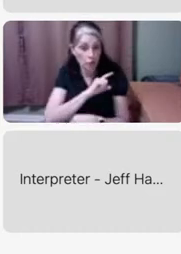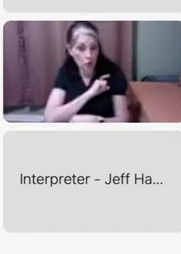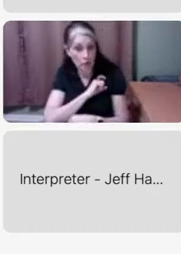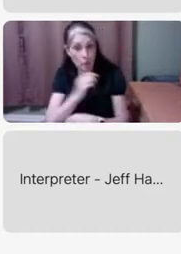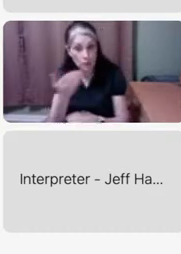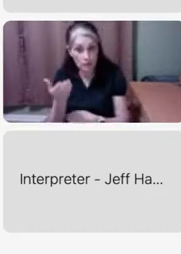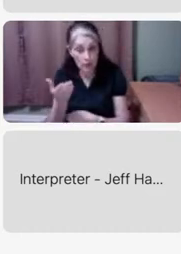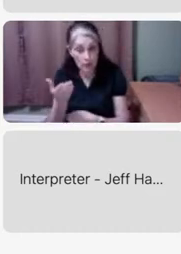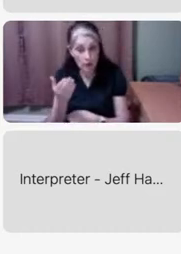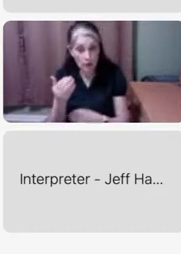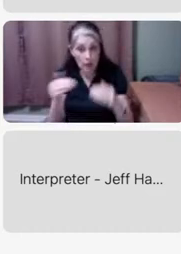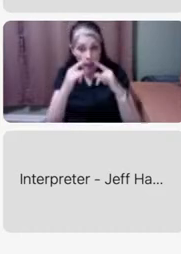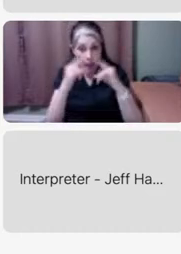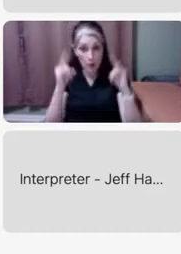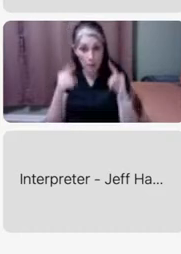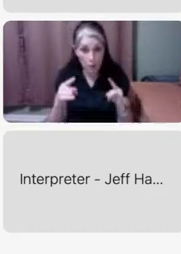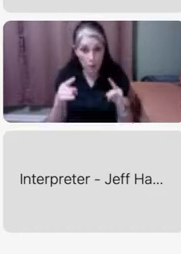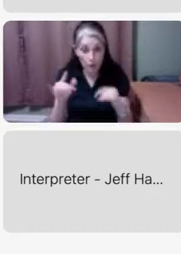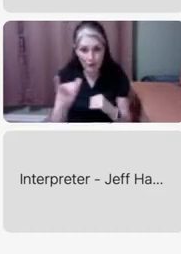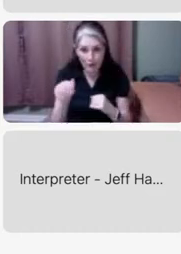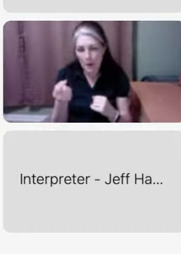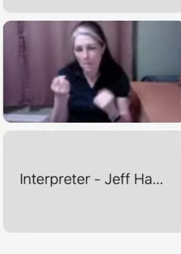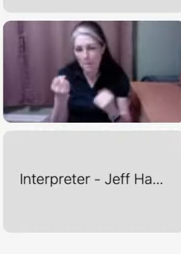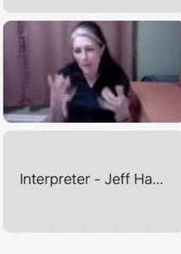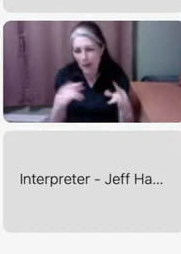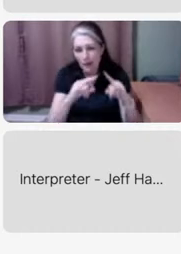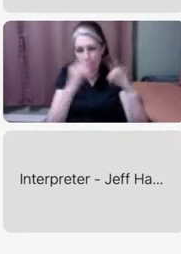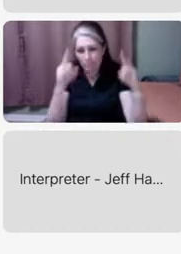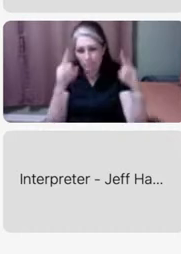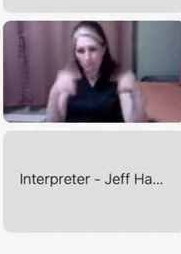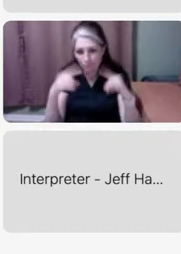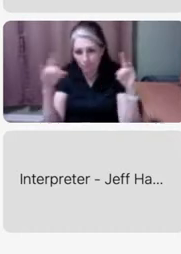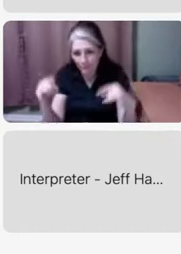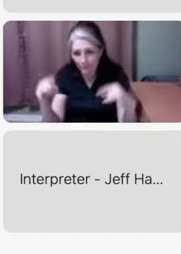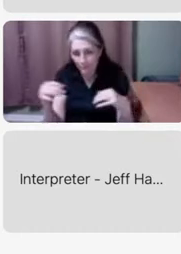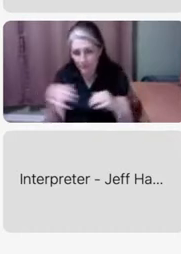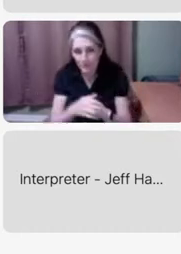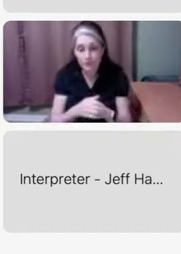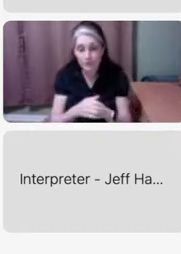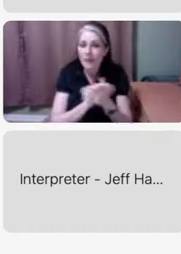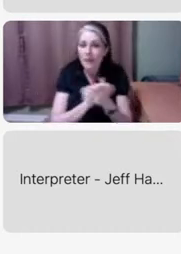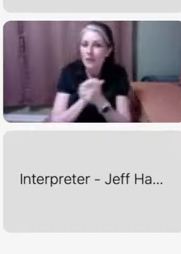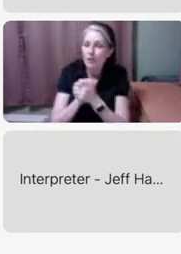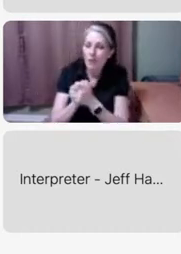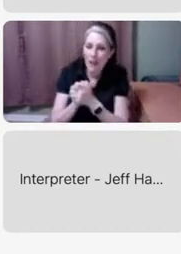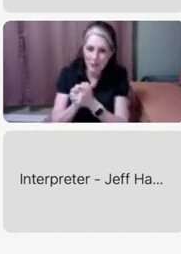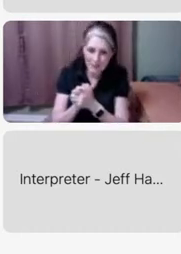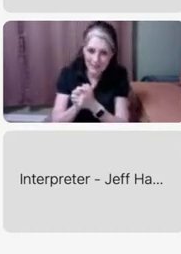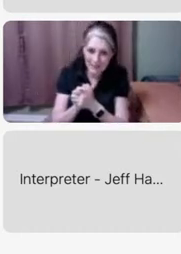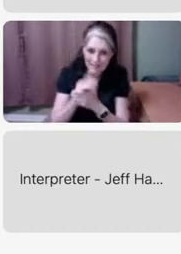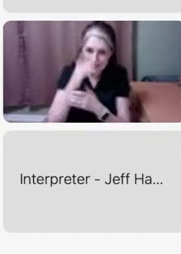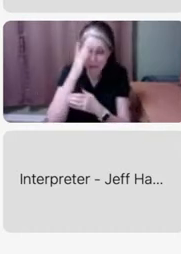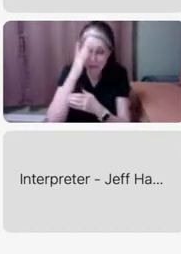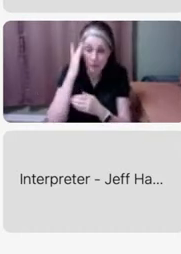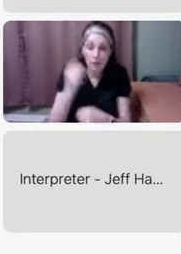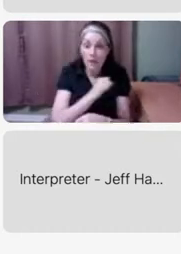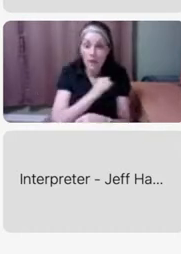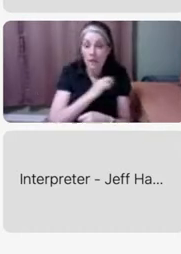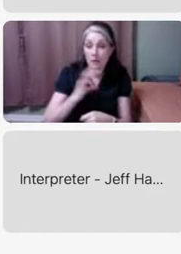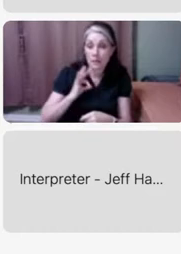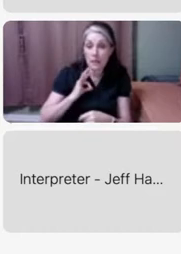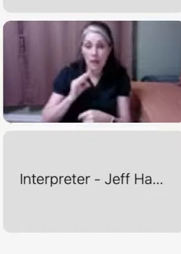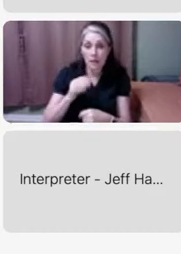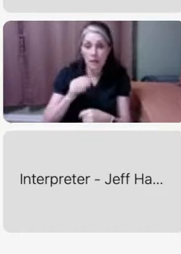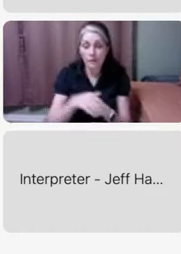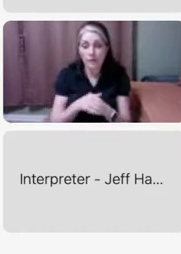too and many other booths that were out there and i just want to congratulate uh the staff for for bringing that job